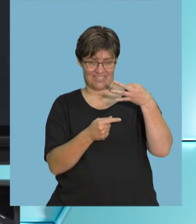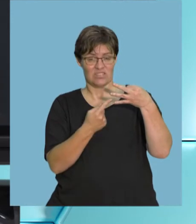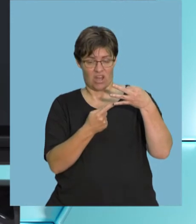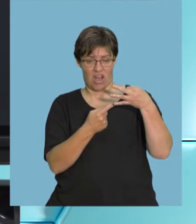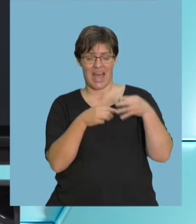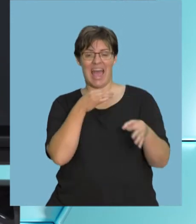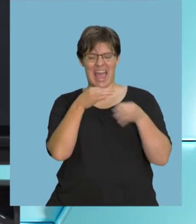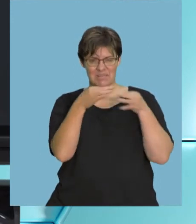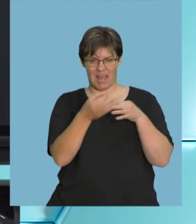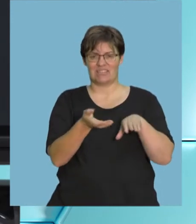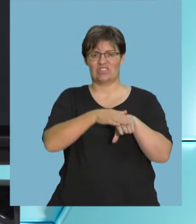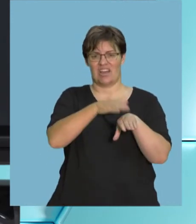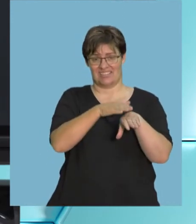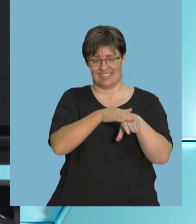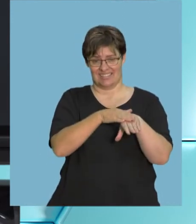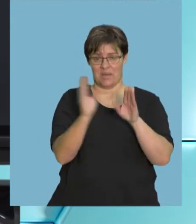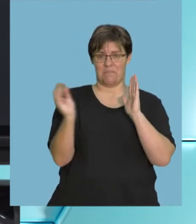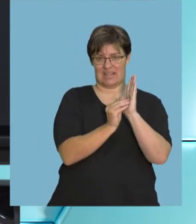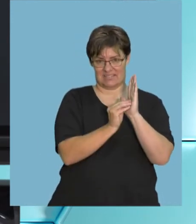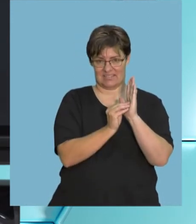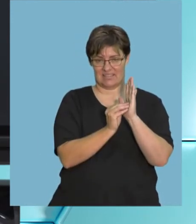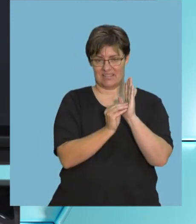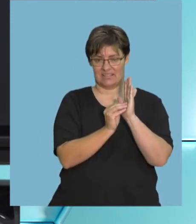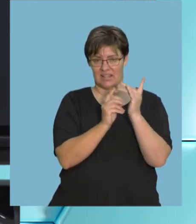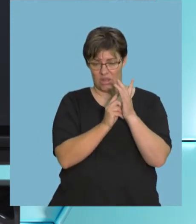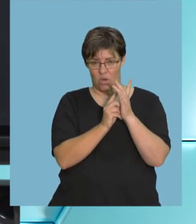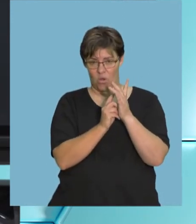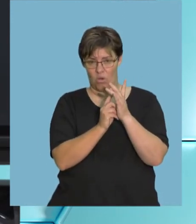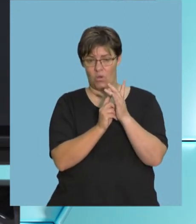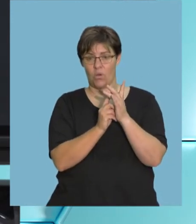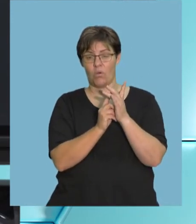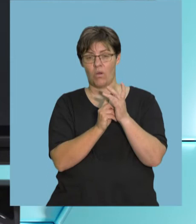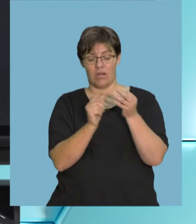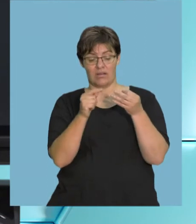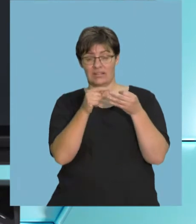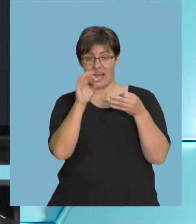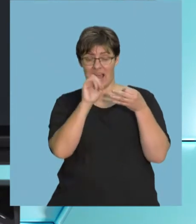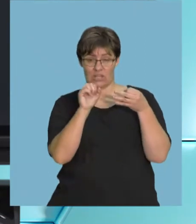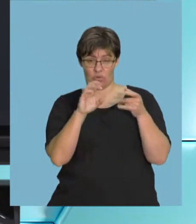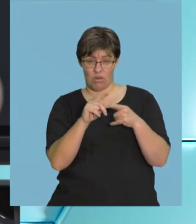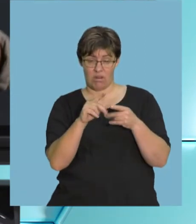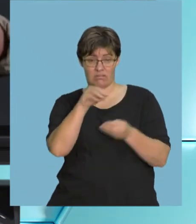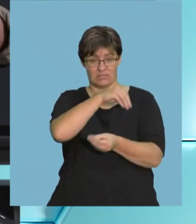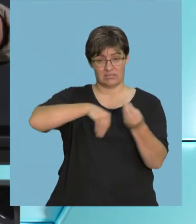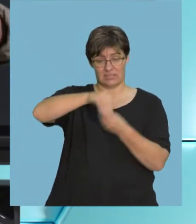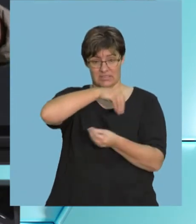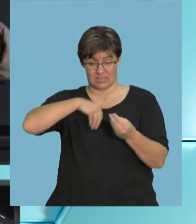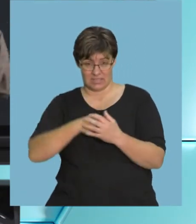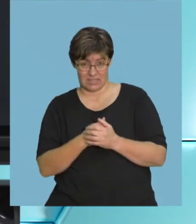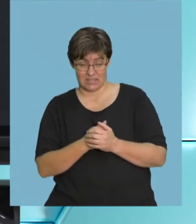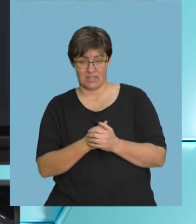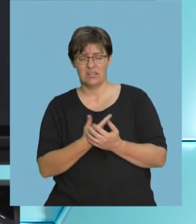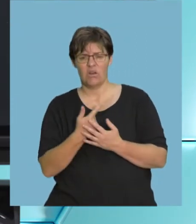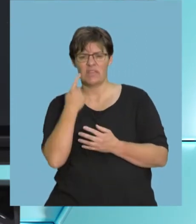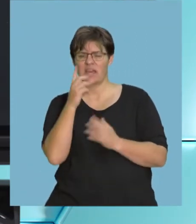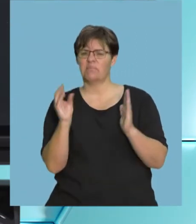actually explains the origin of magnetism. The movement of the electrons is what is important. But think of magnetism in terms of